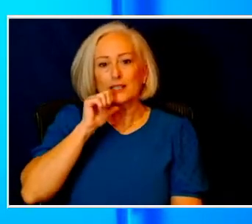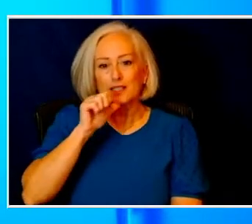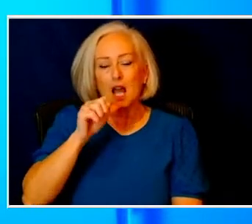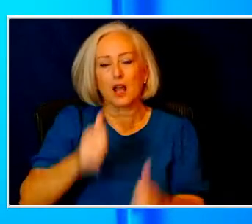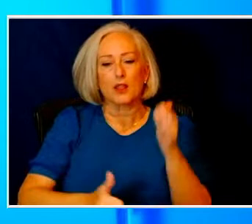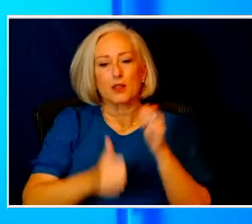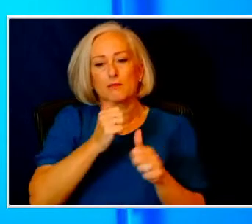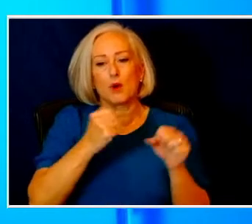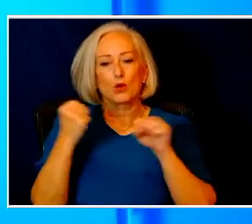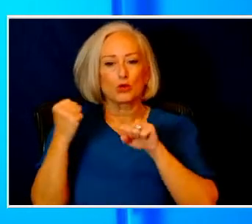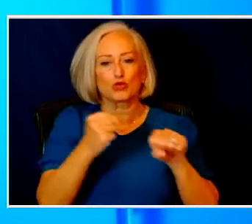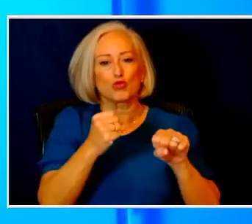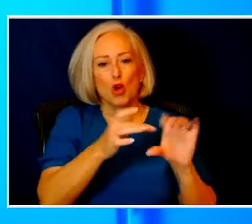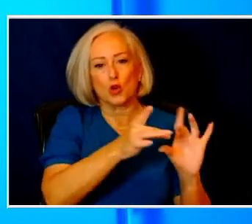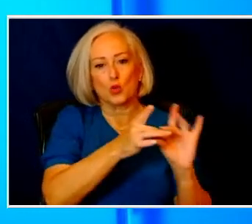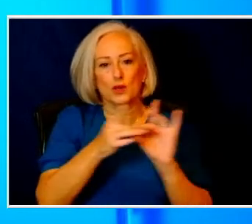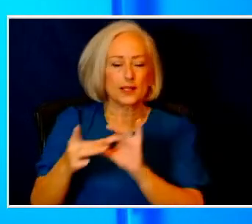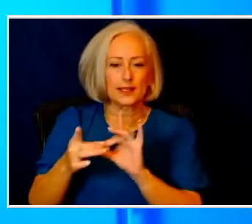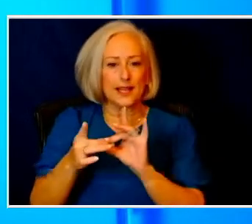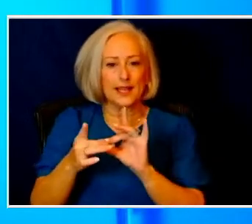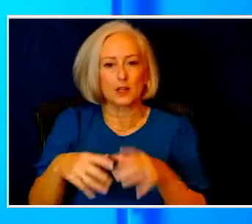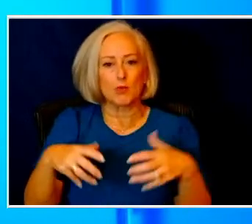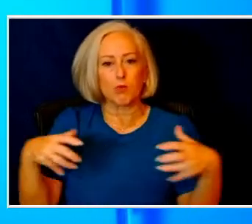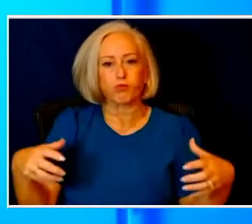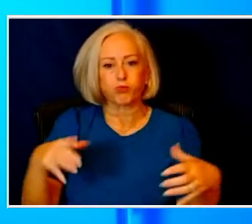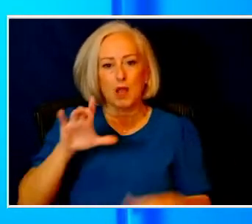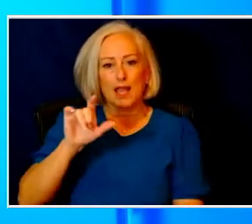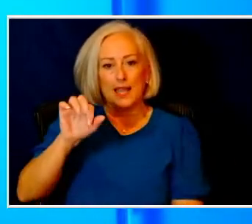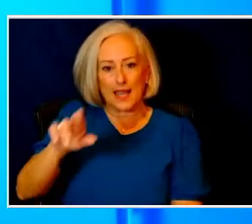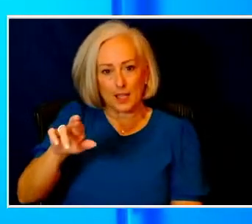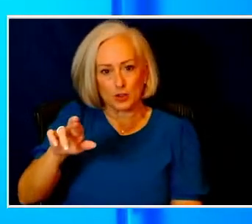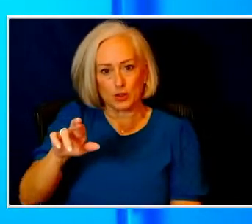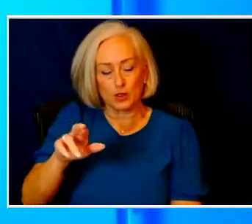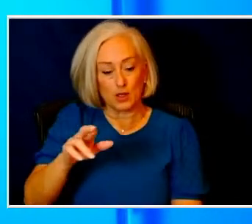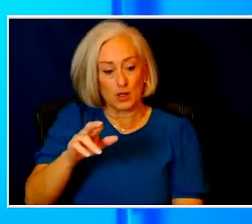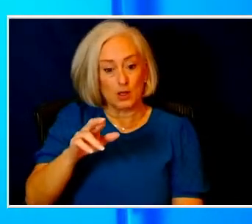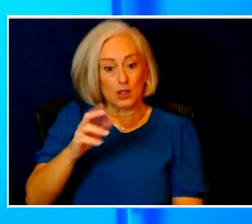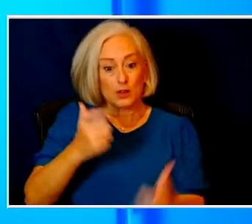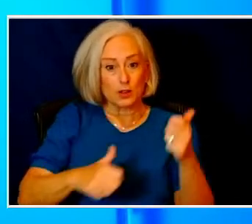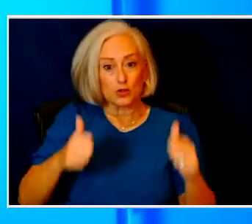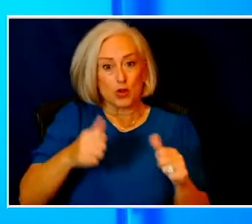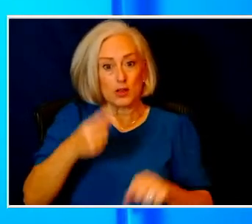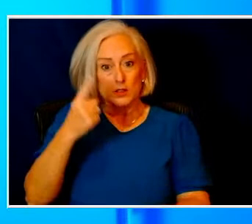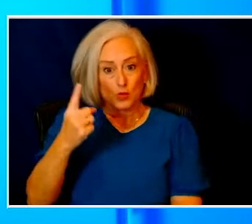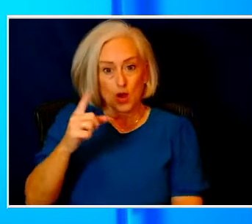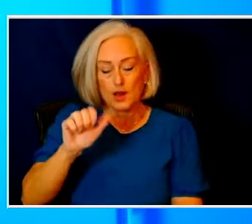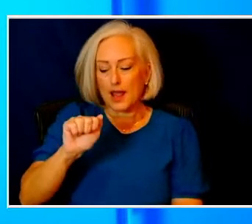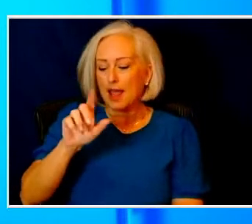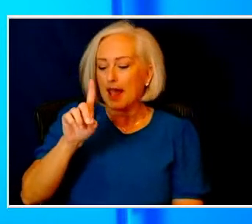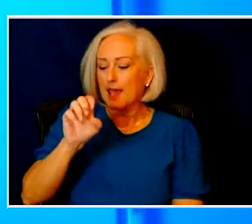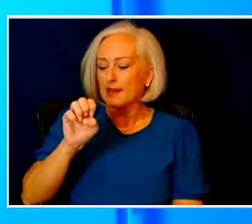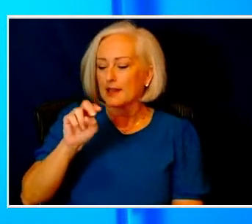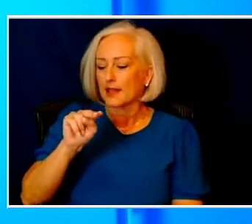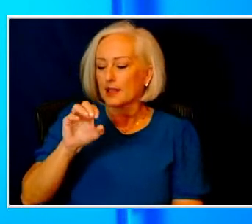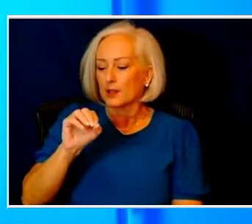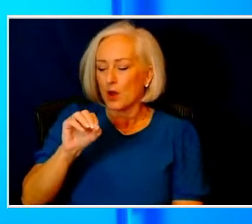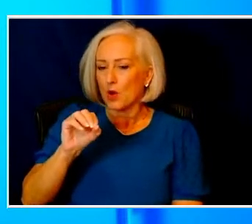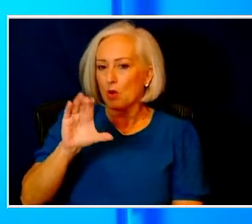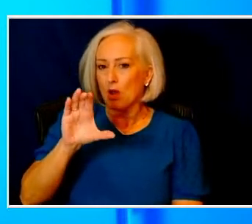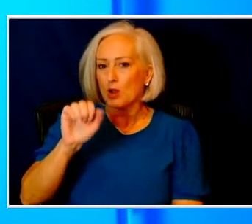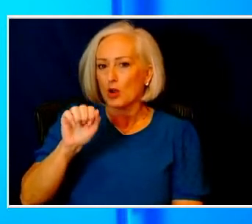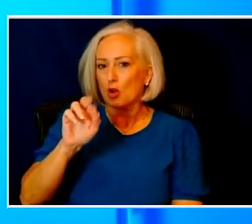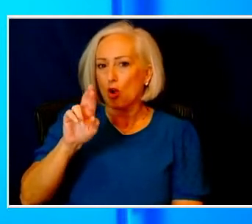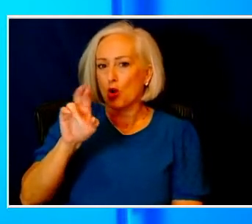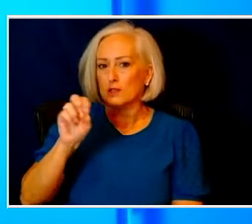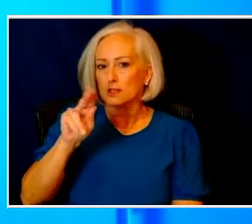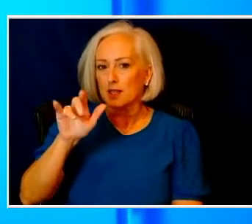think one of the most strongly related ones is adenocarcinoma of the esophagus, which is a particular kind of esophageal